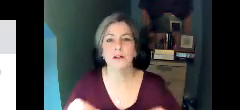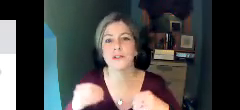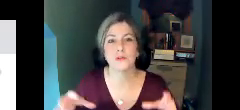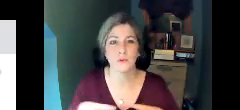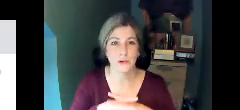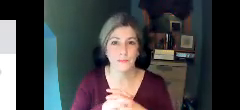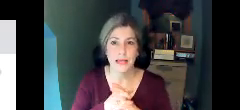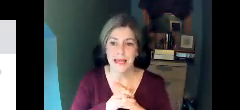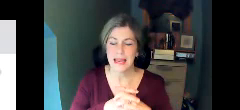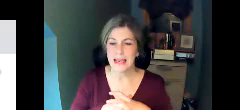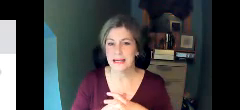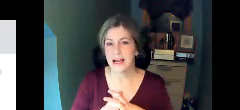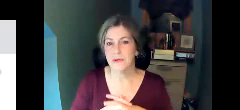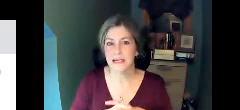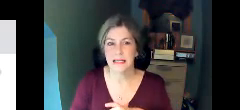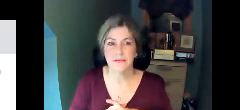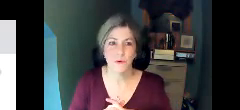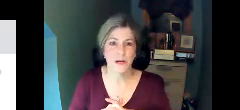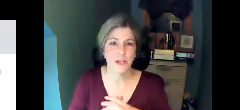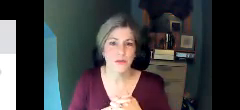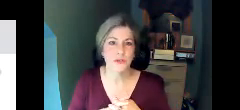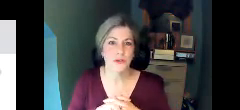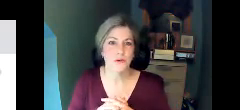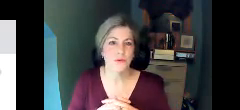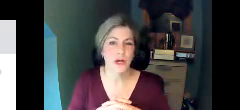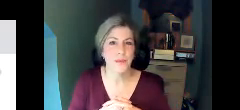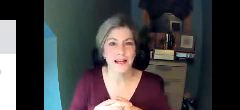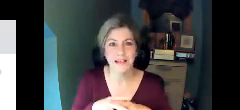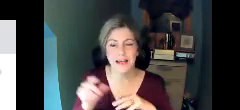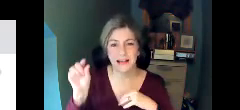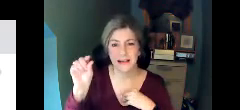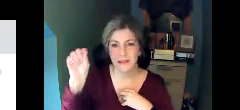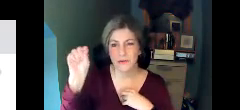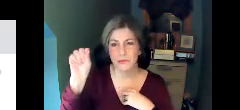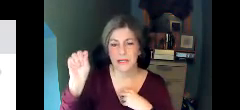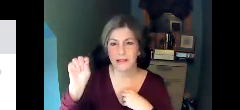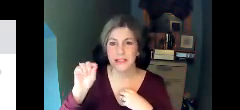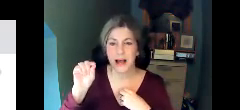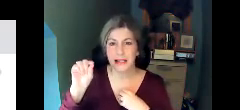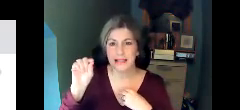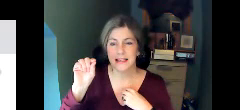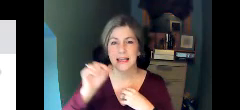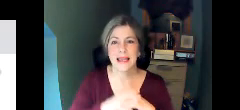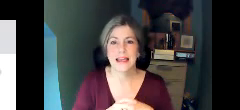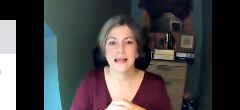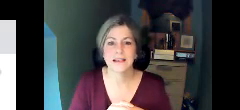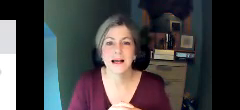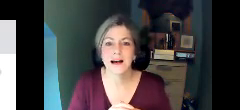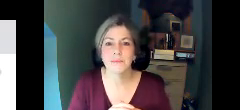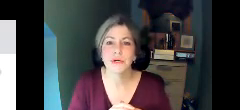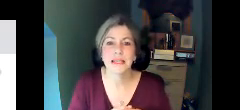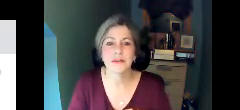like a smaller Zoom room. And I would need for you to go back to that, those three little dots,